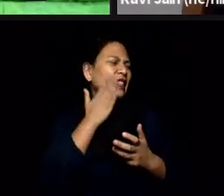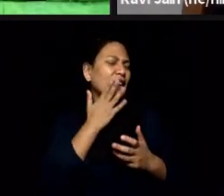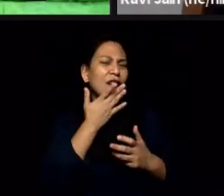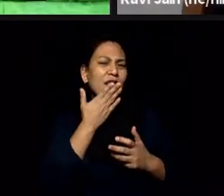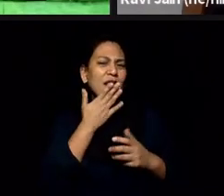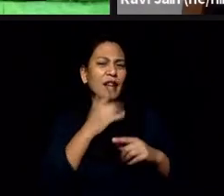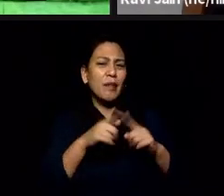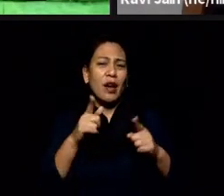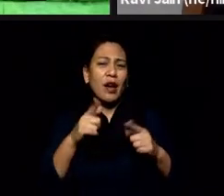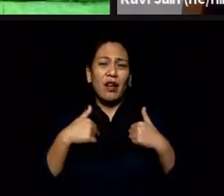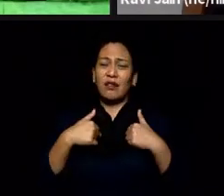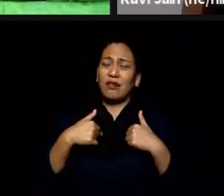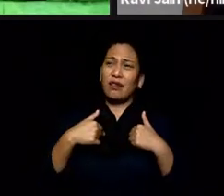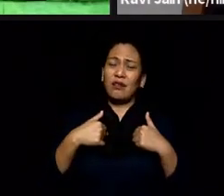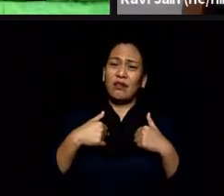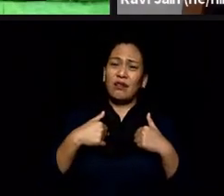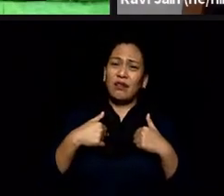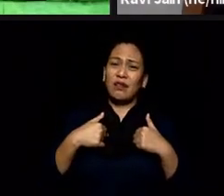thing.